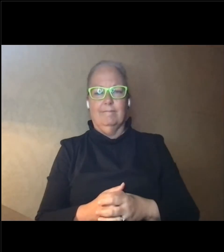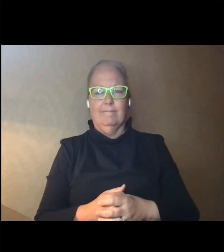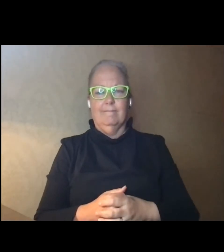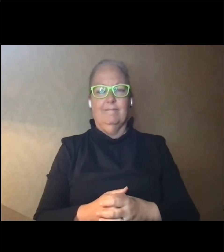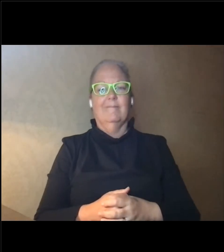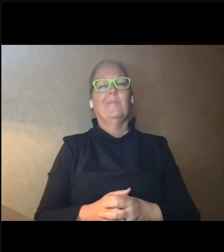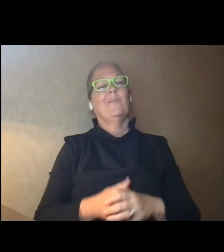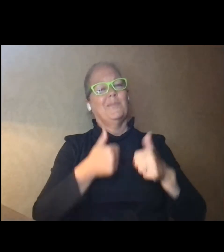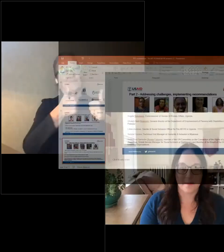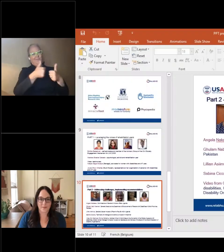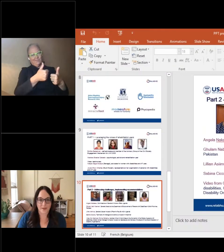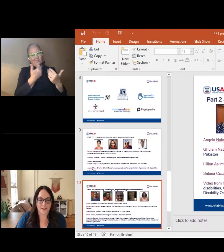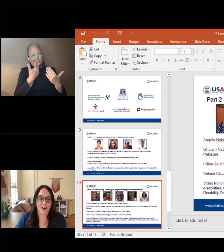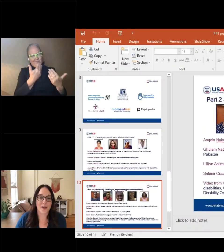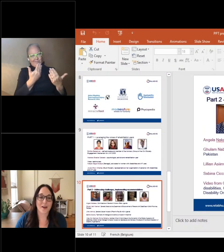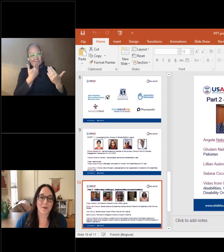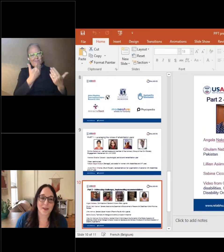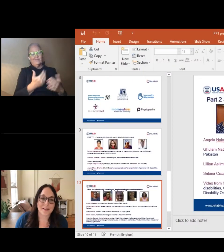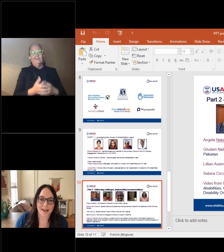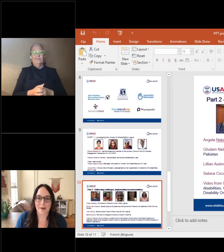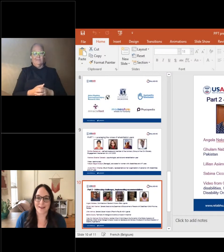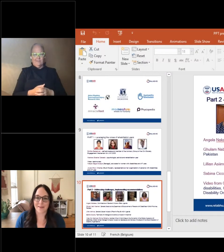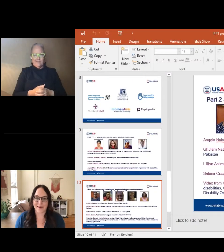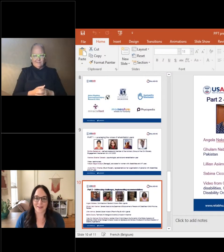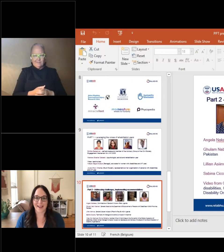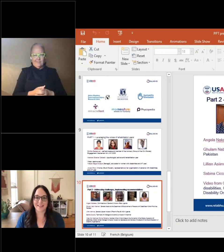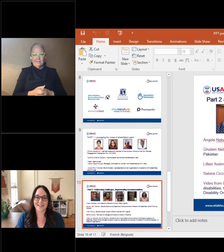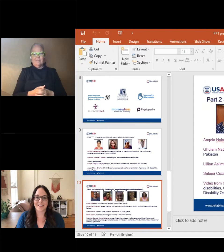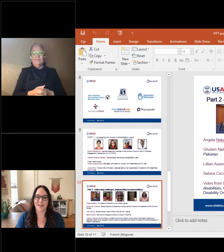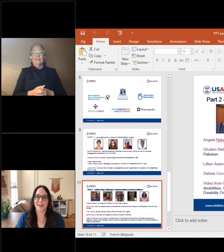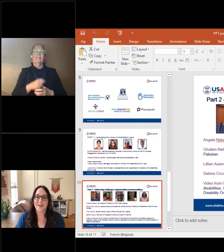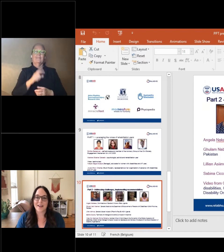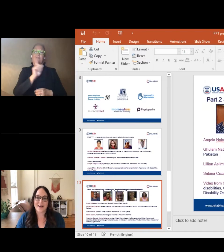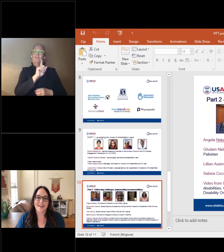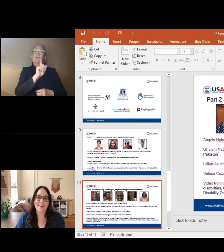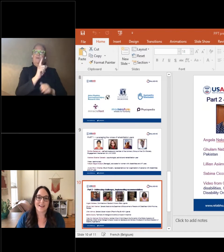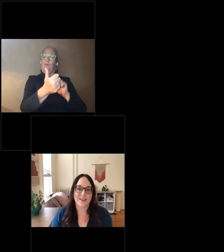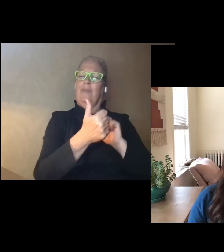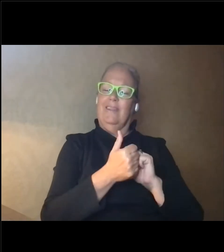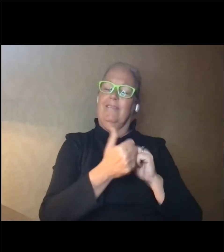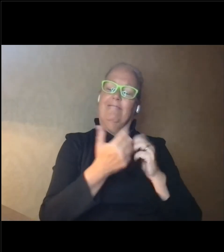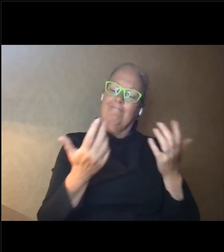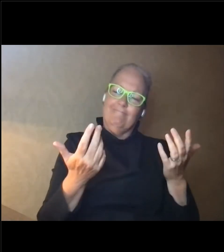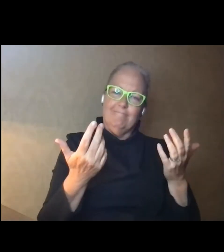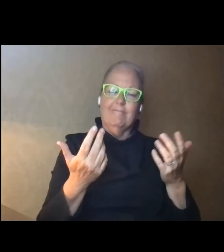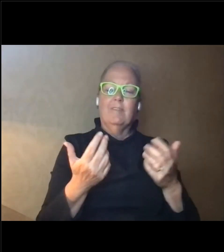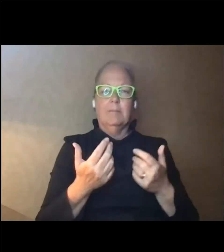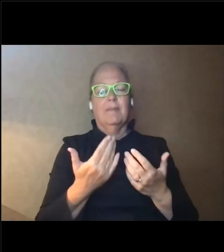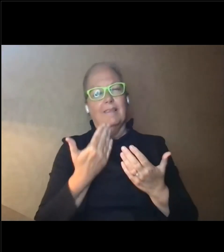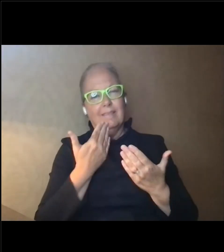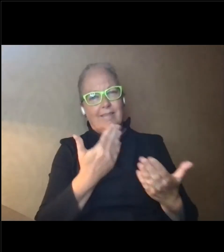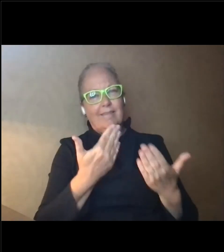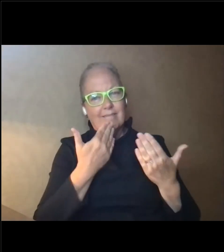Great, thank you. They're not here with us today, but our thanks to Ende and